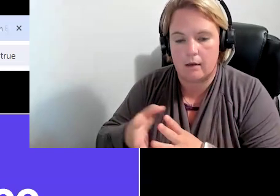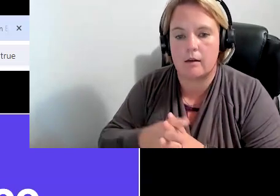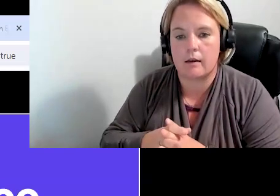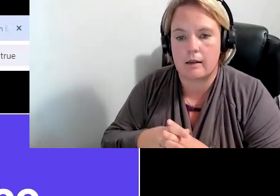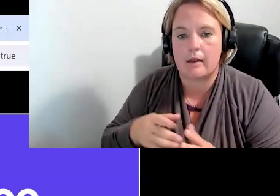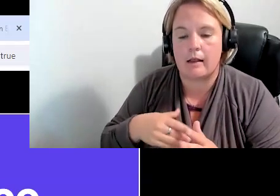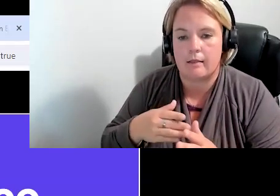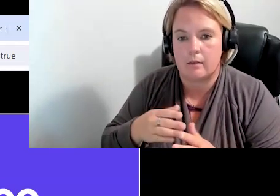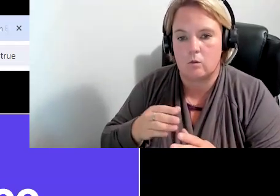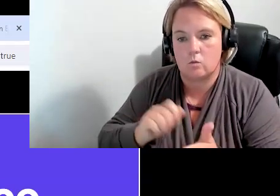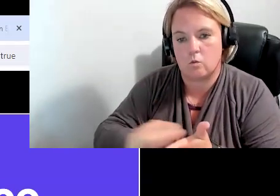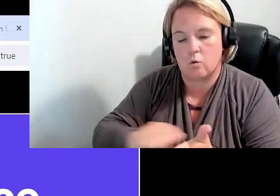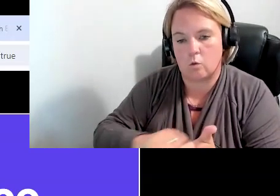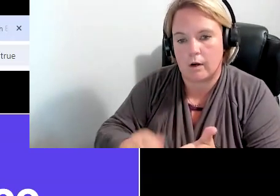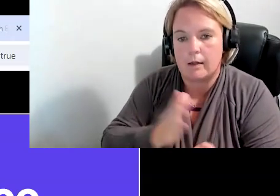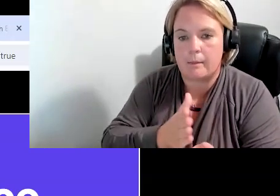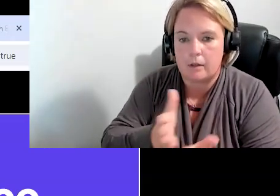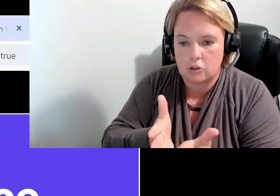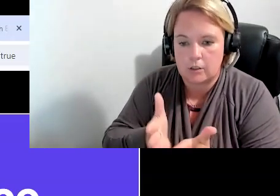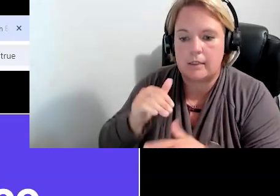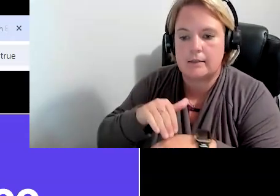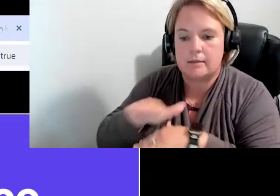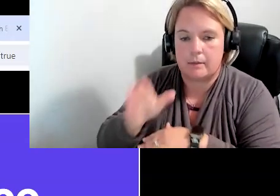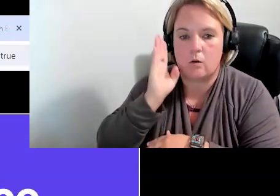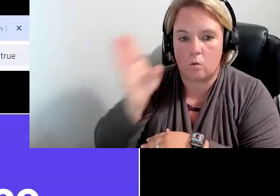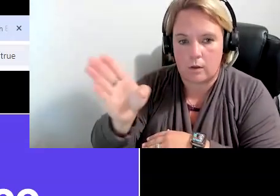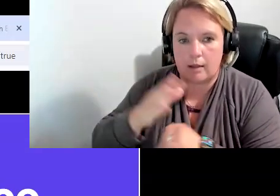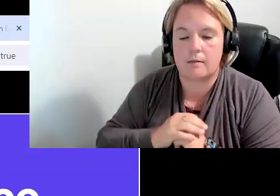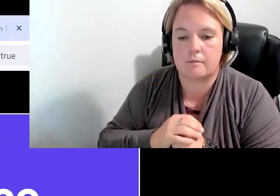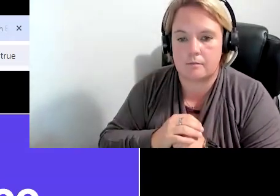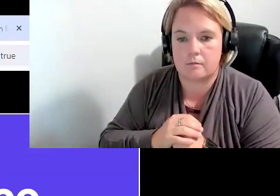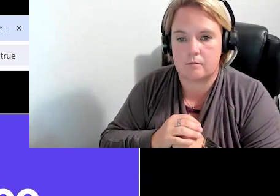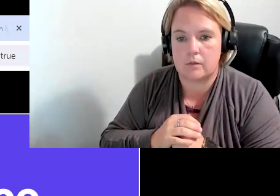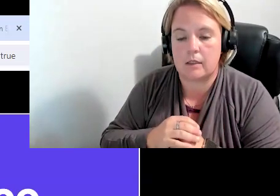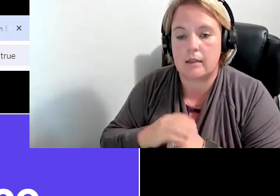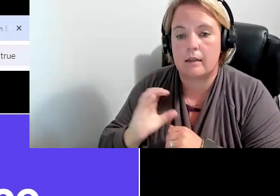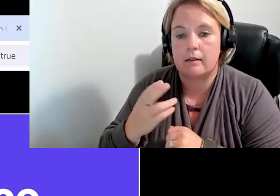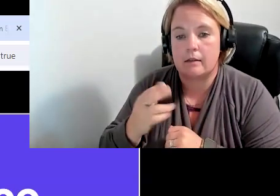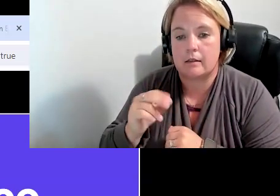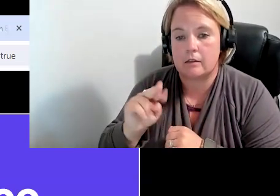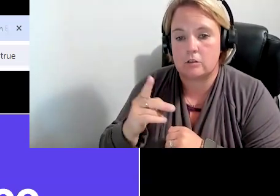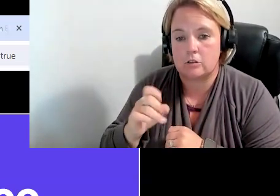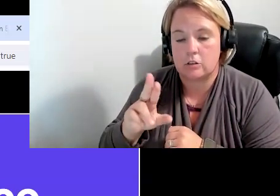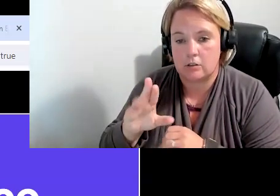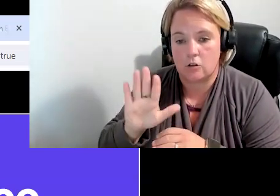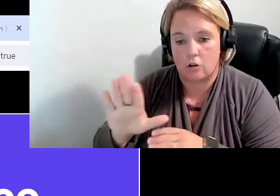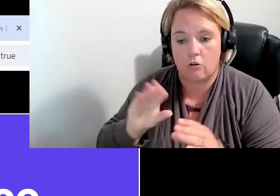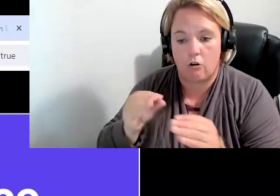up a budget, and then we'll submit that. The way that the chancellor's office kind of works is